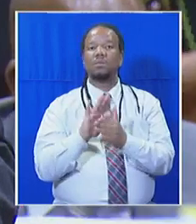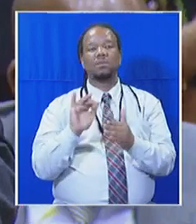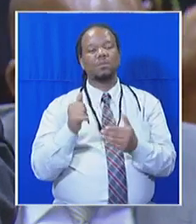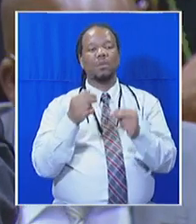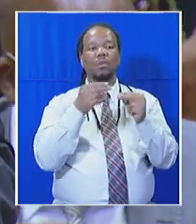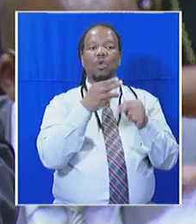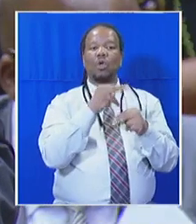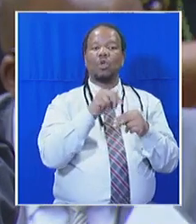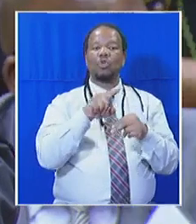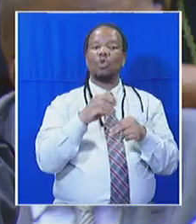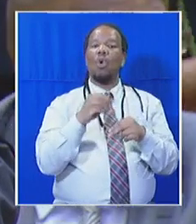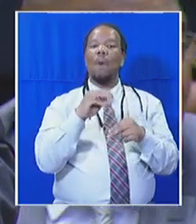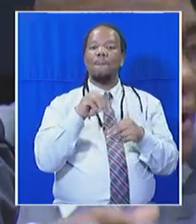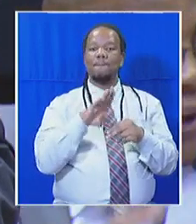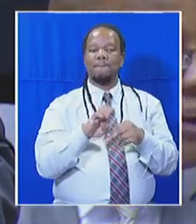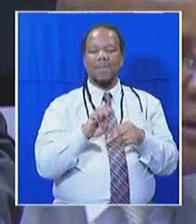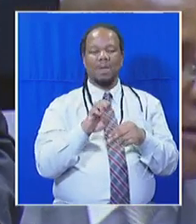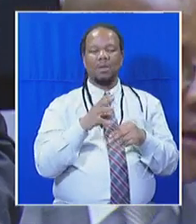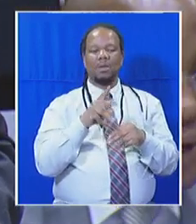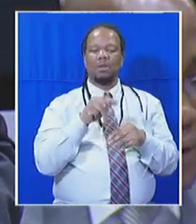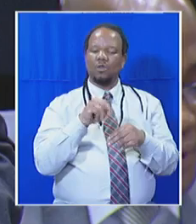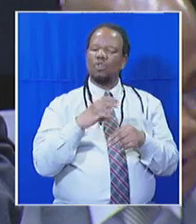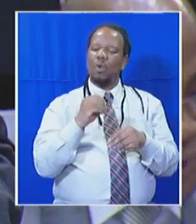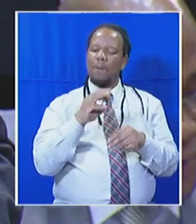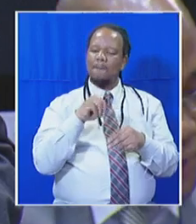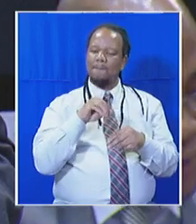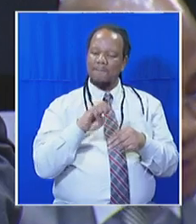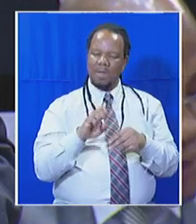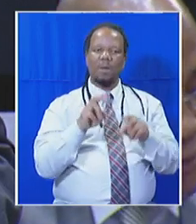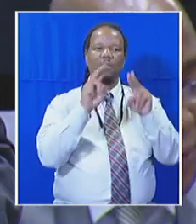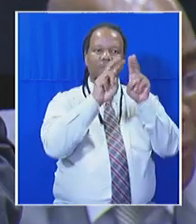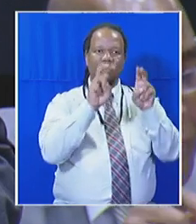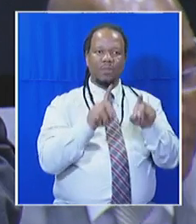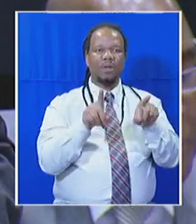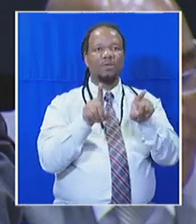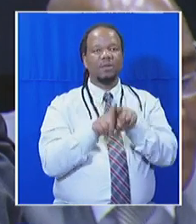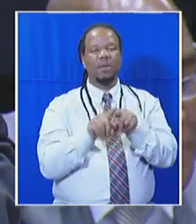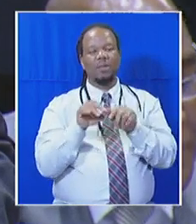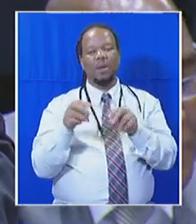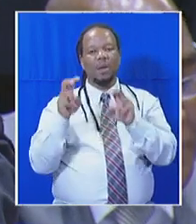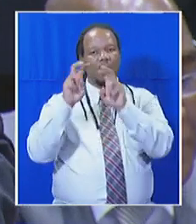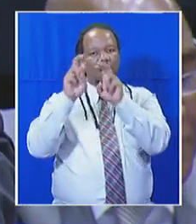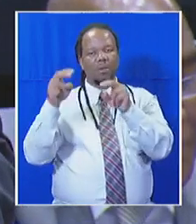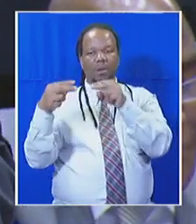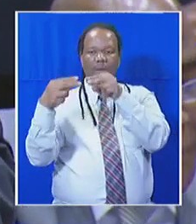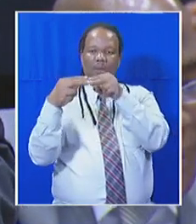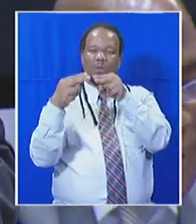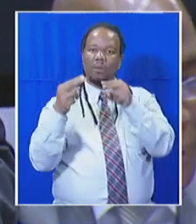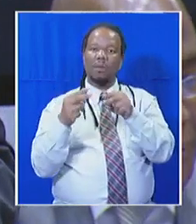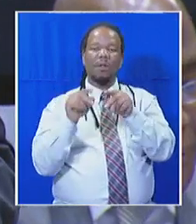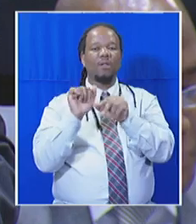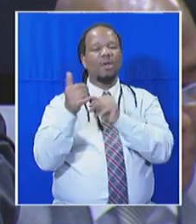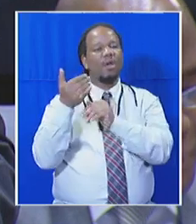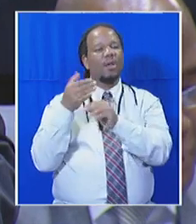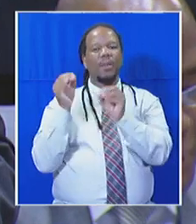Museum, which contributes to the surrounding communities, having electricity connections in areas that never had electricity